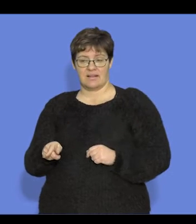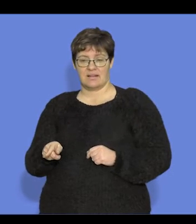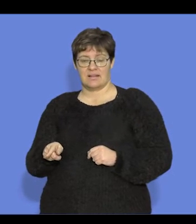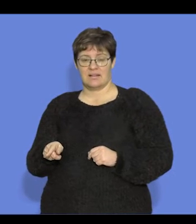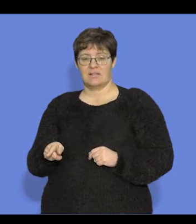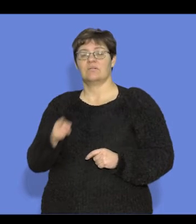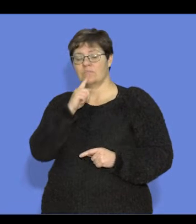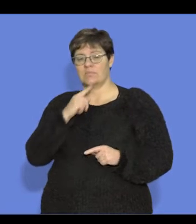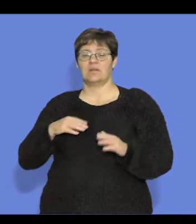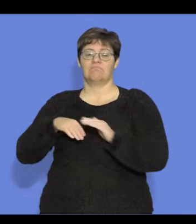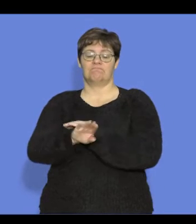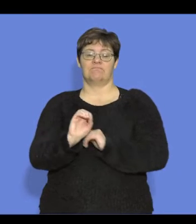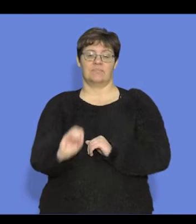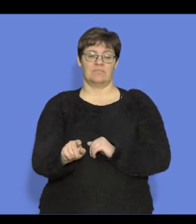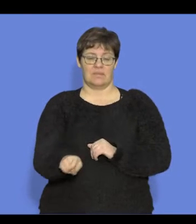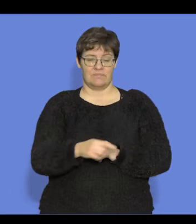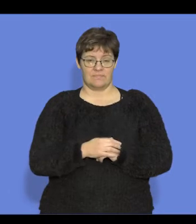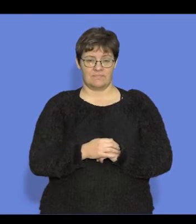stored.